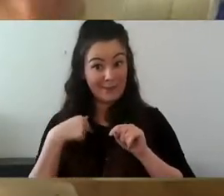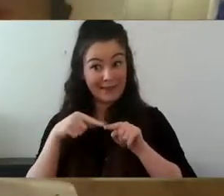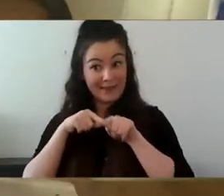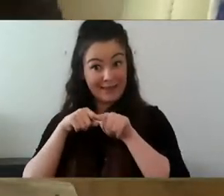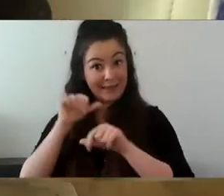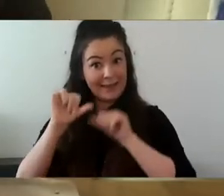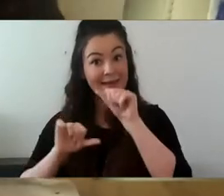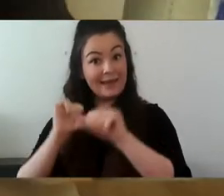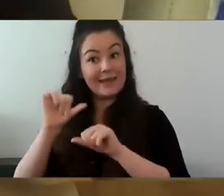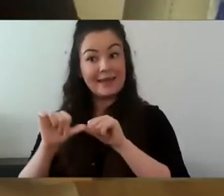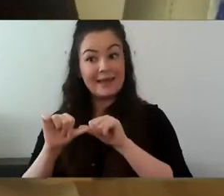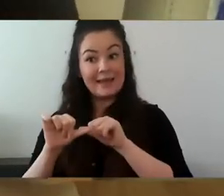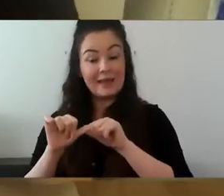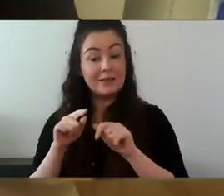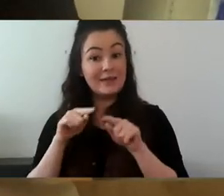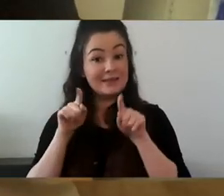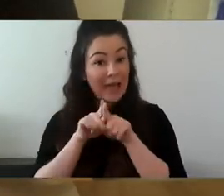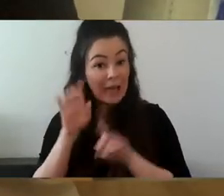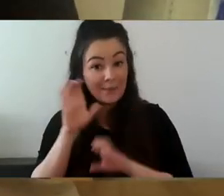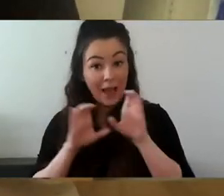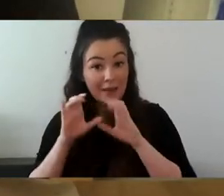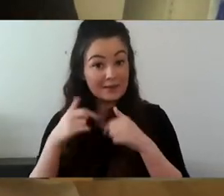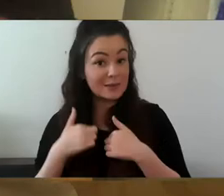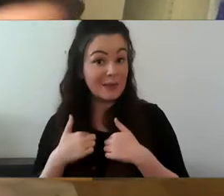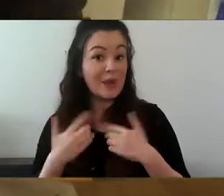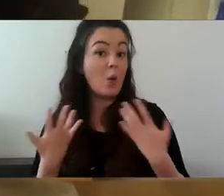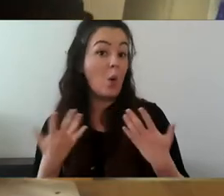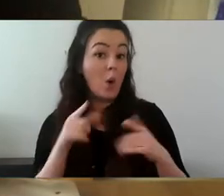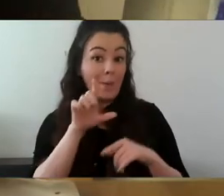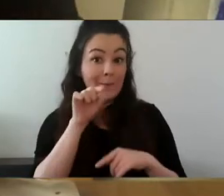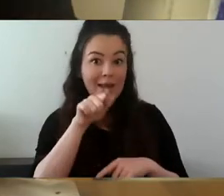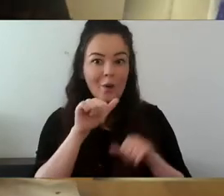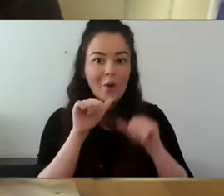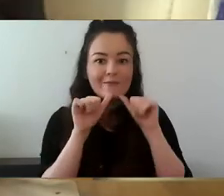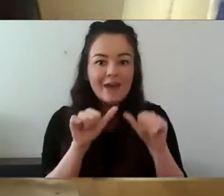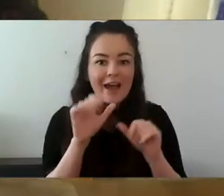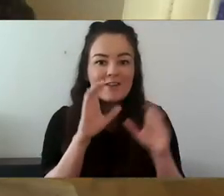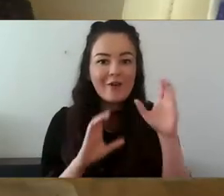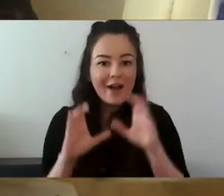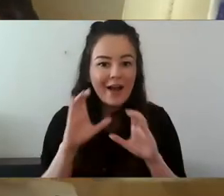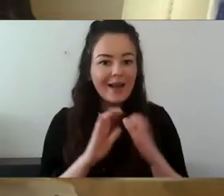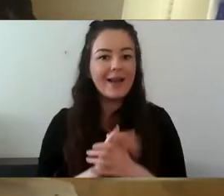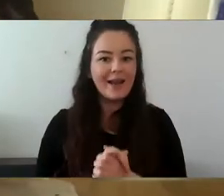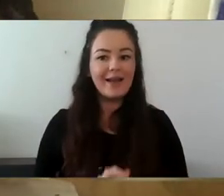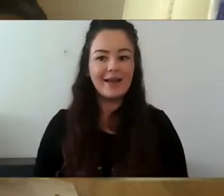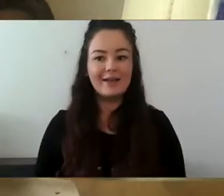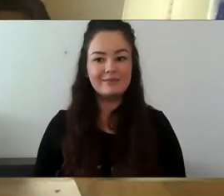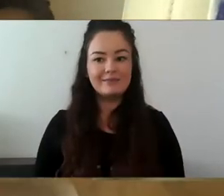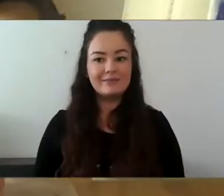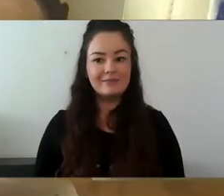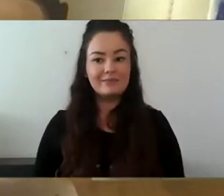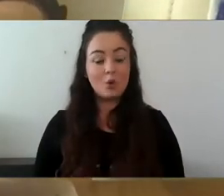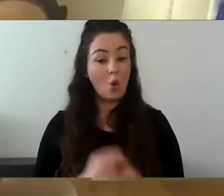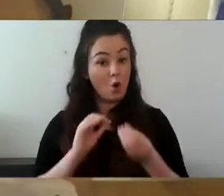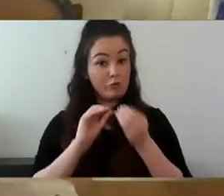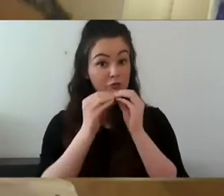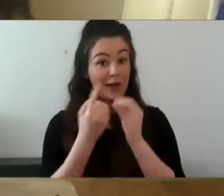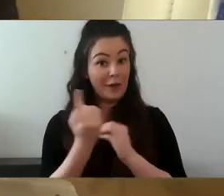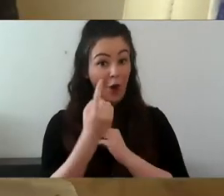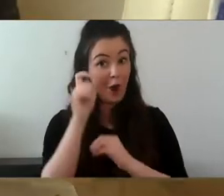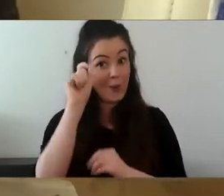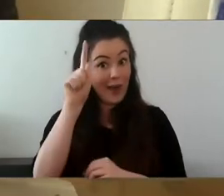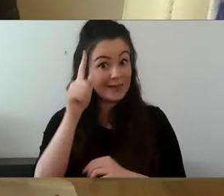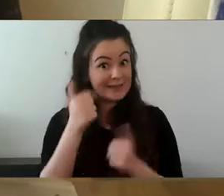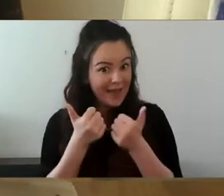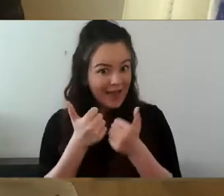step by step, use the colours that I use, or use some your favourite colours, or like I say, you can do something of your own. That's